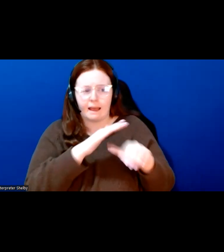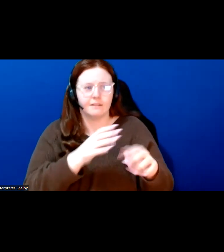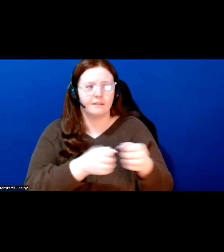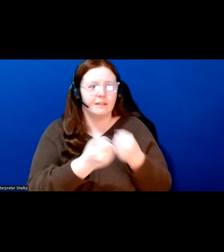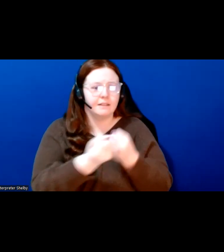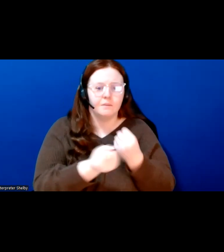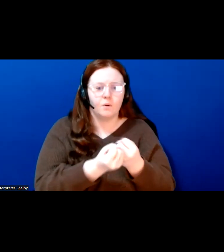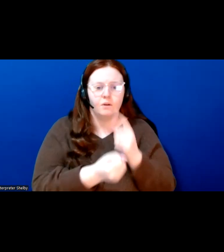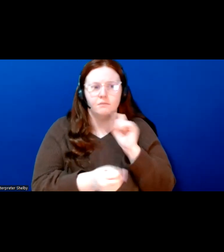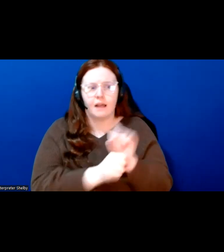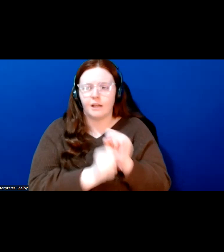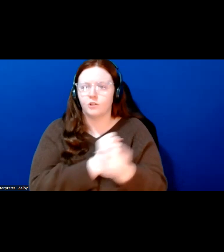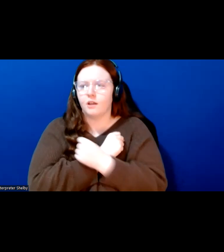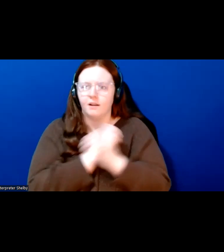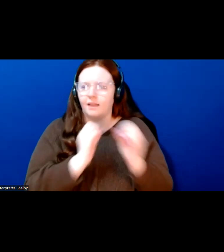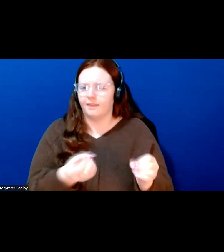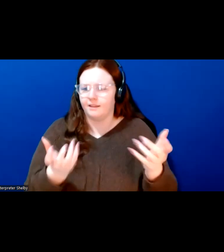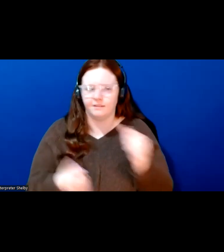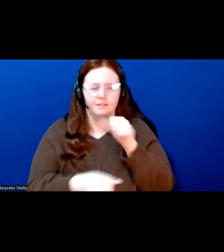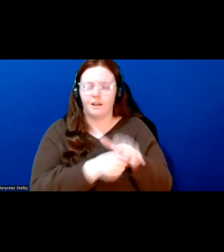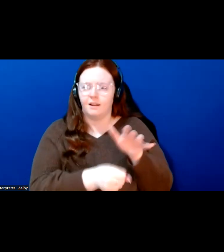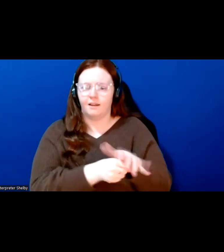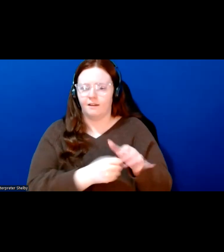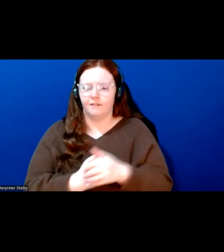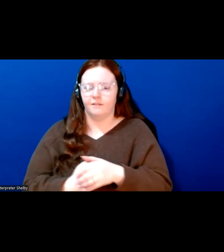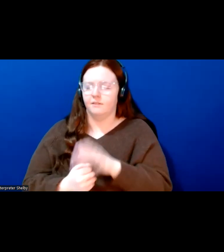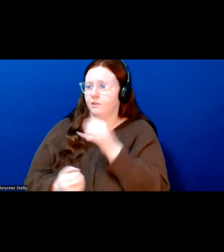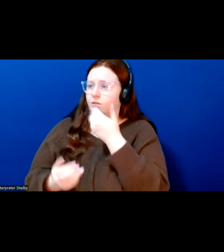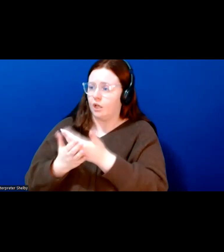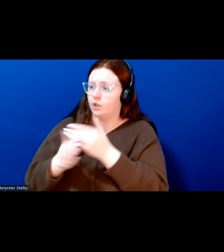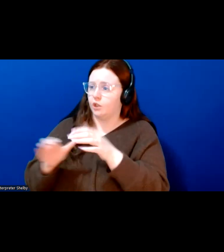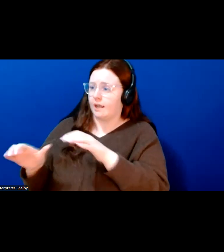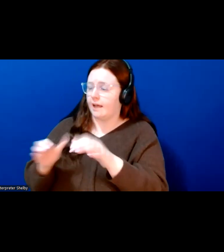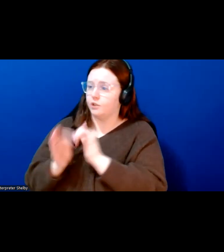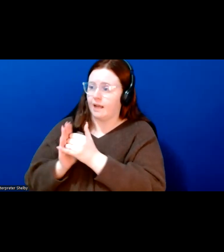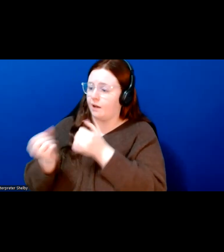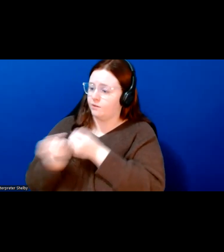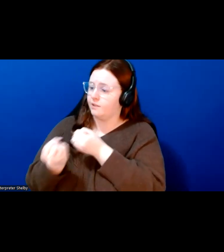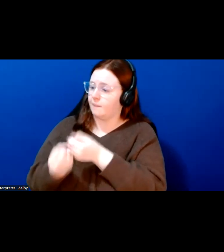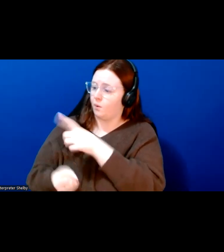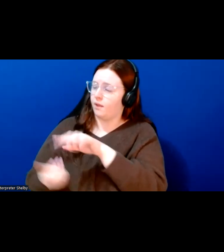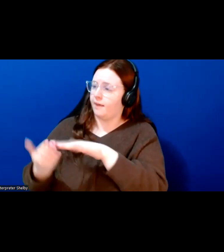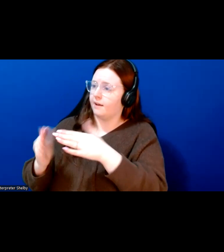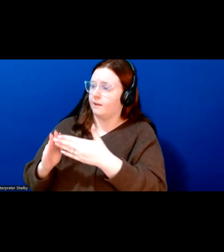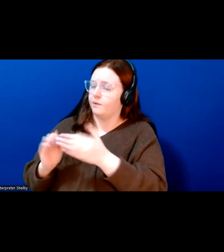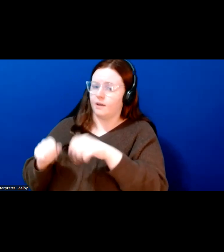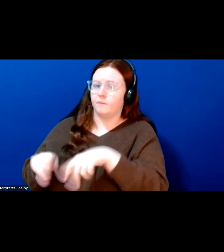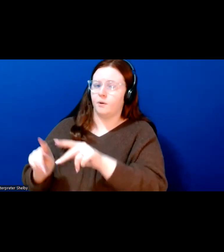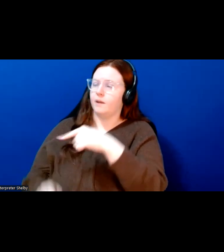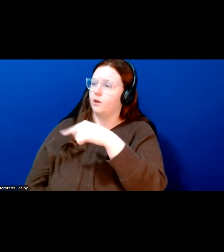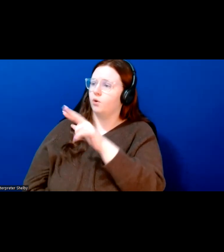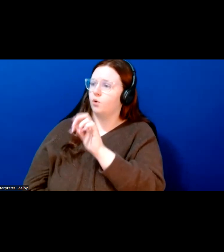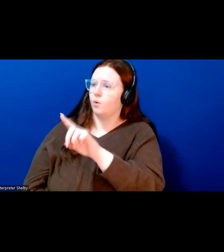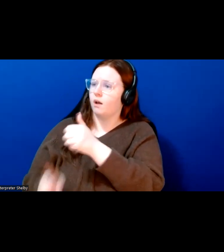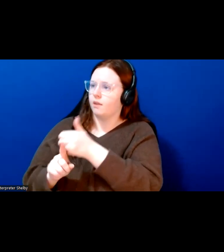hug. Thanks, but it's not enough. A really tangible action to be able to do that would be to allow Quadrangle to really flourish